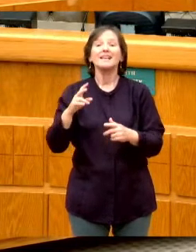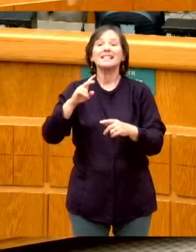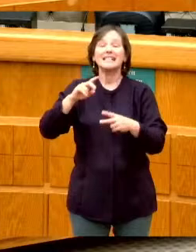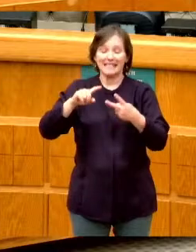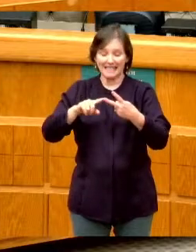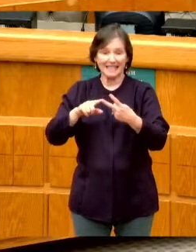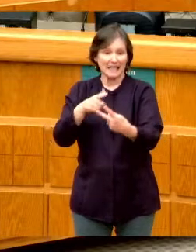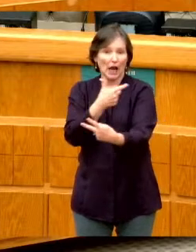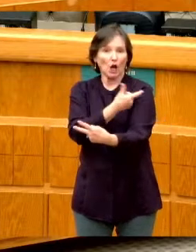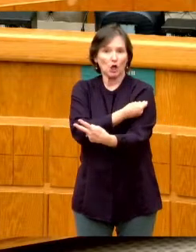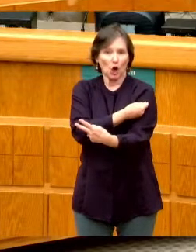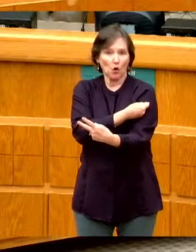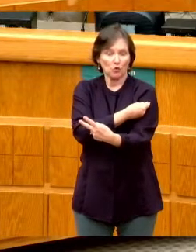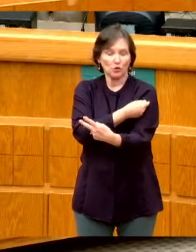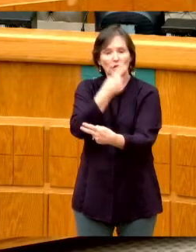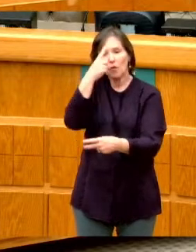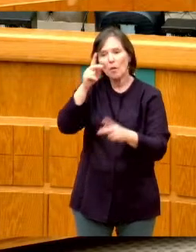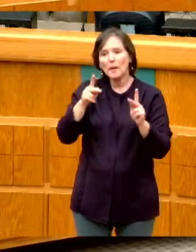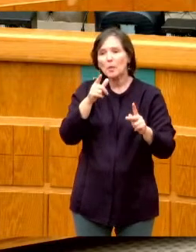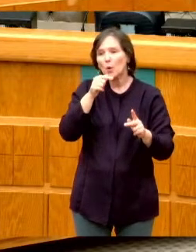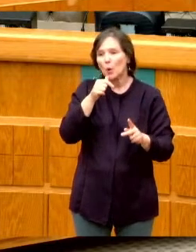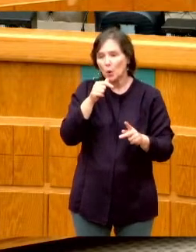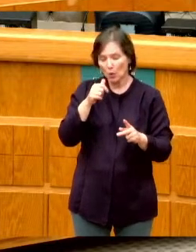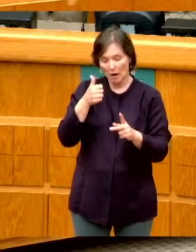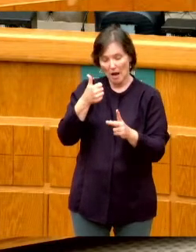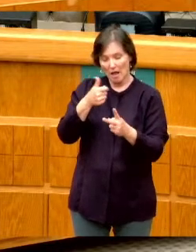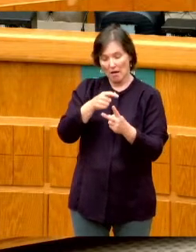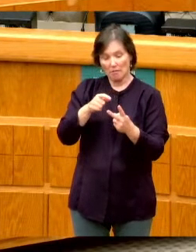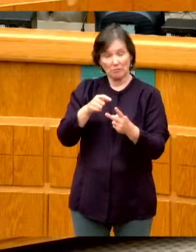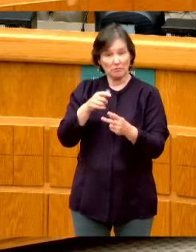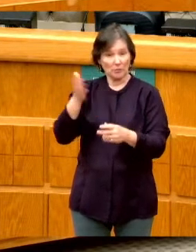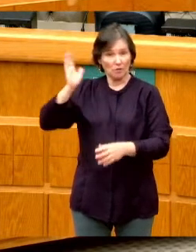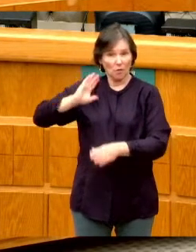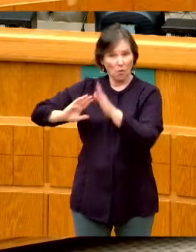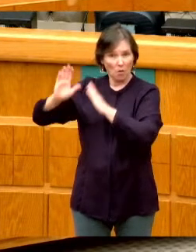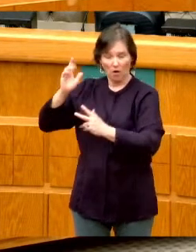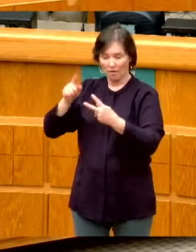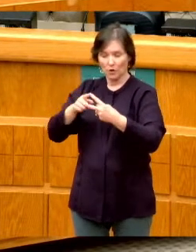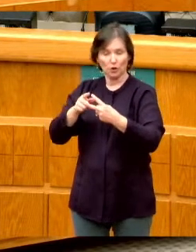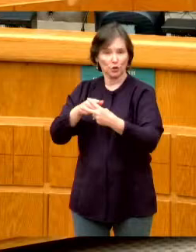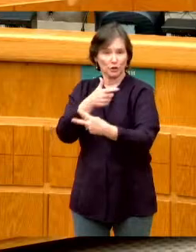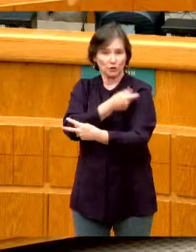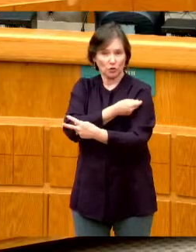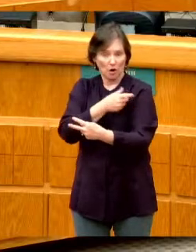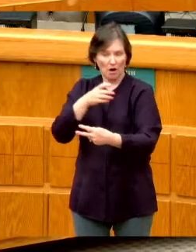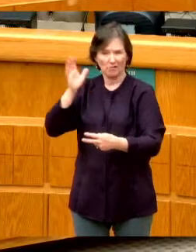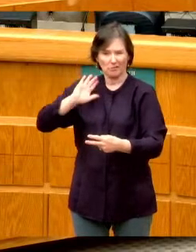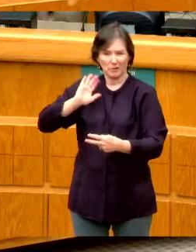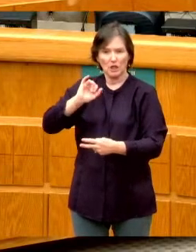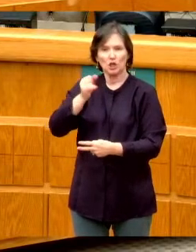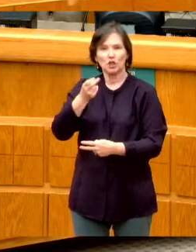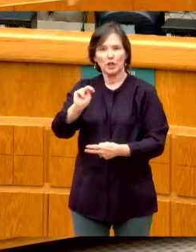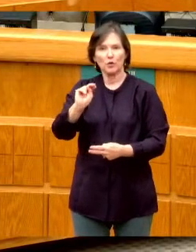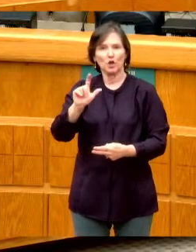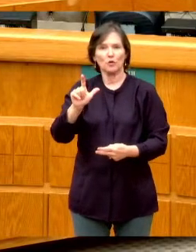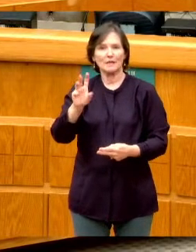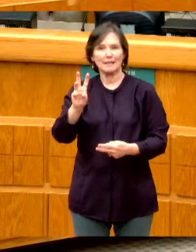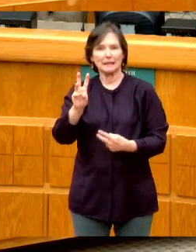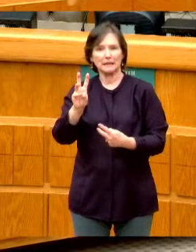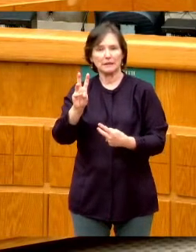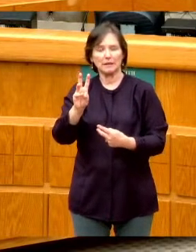for people that were vaccinated on January the 26th. These are your specific doses.